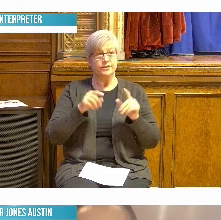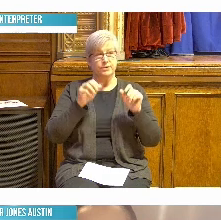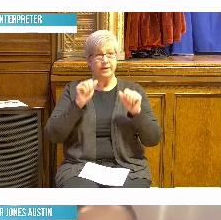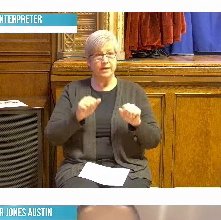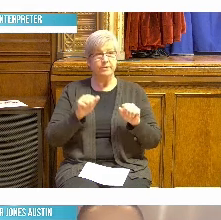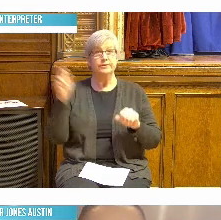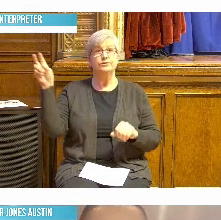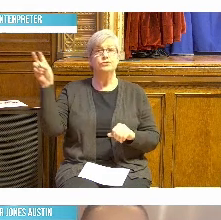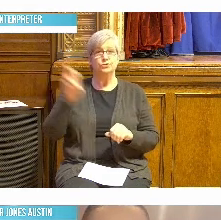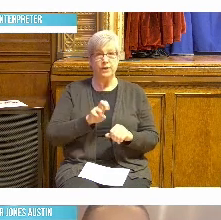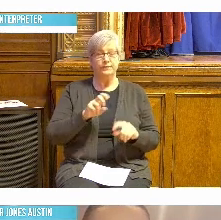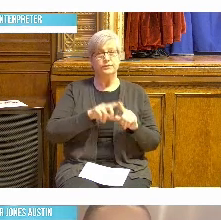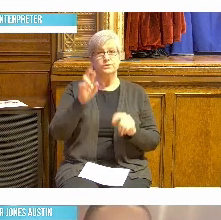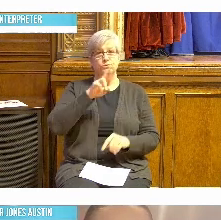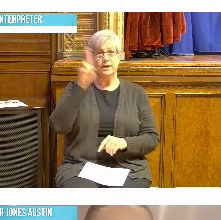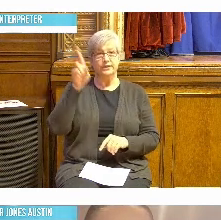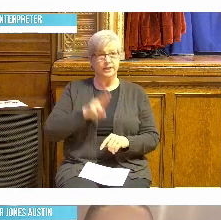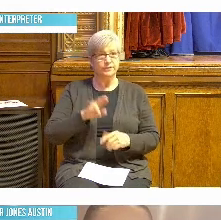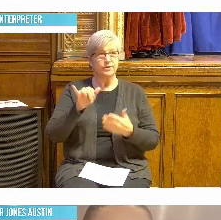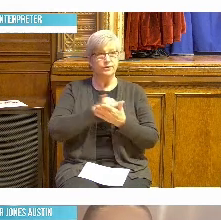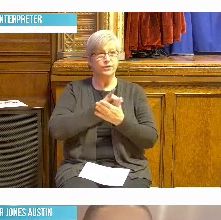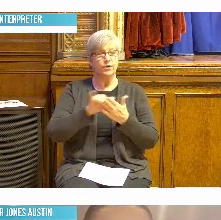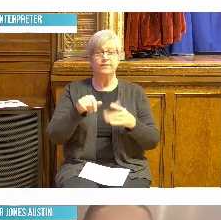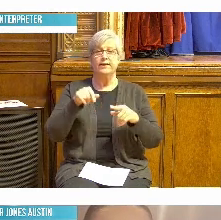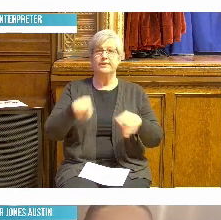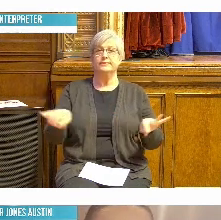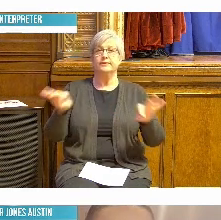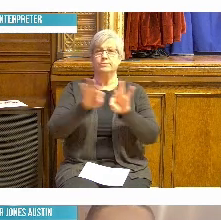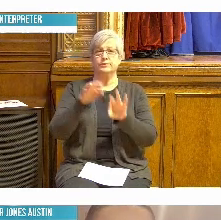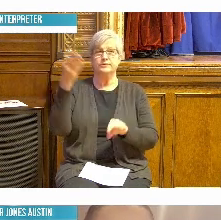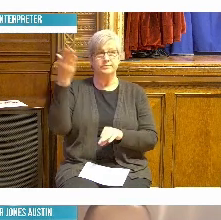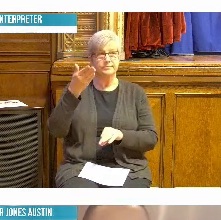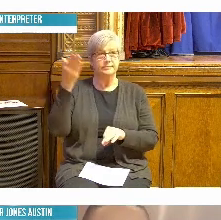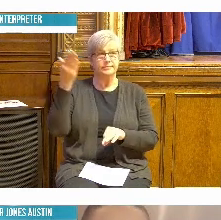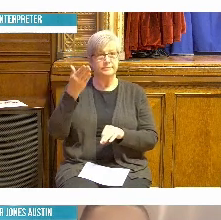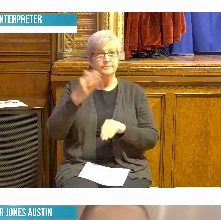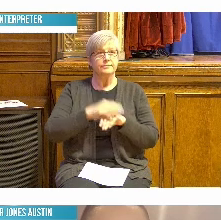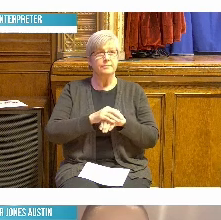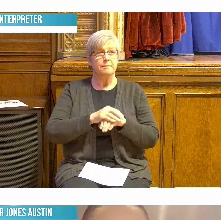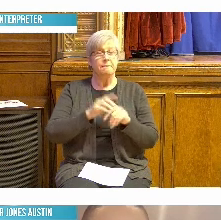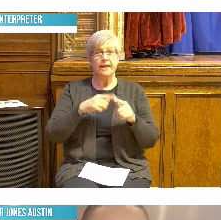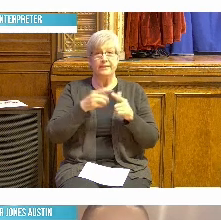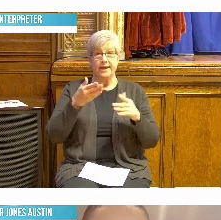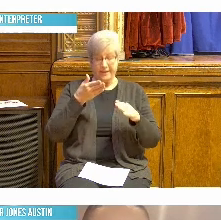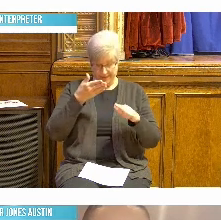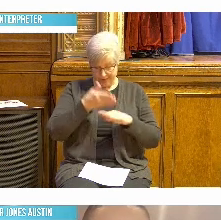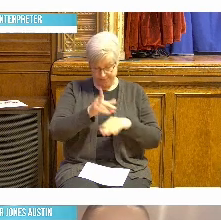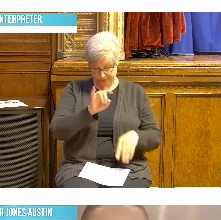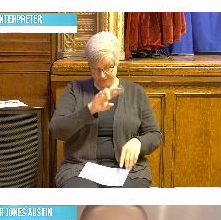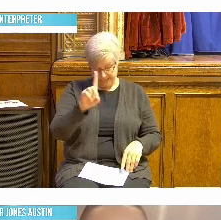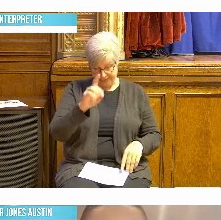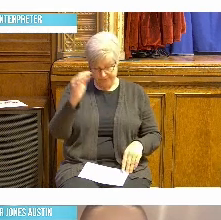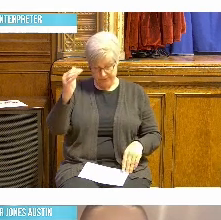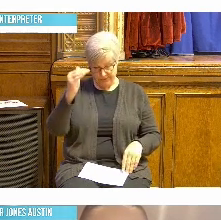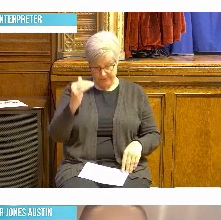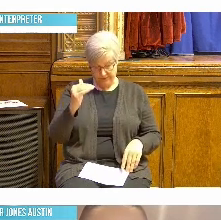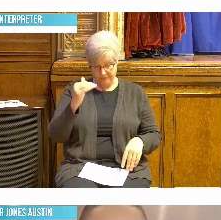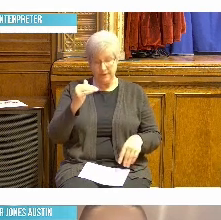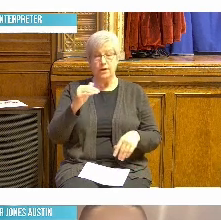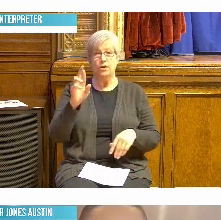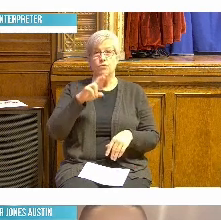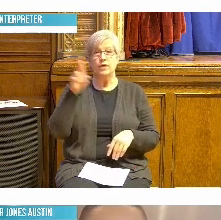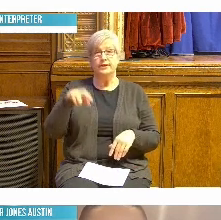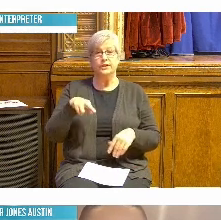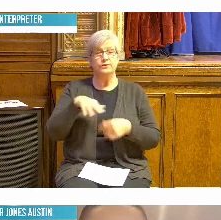to travel to Rochester, New York for this important presentation. And then following that, we will hear from Rochester's